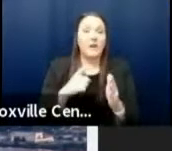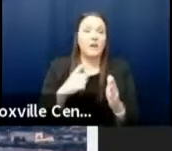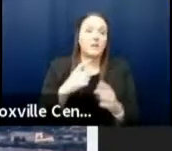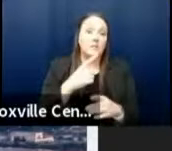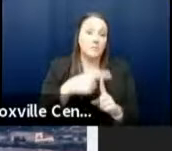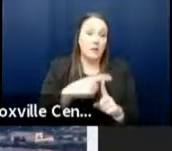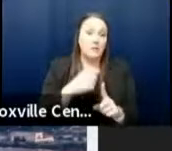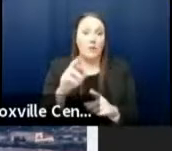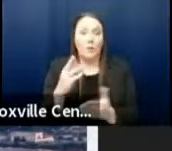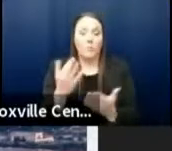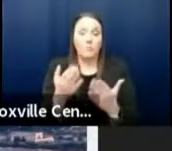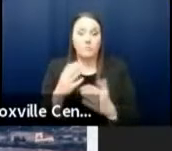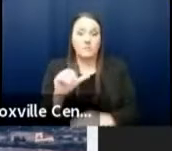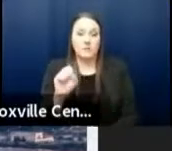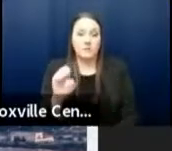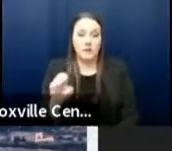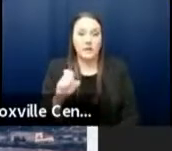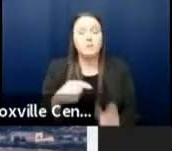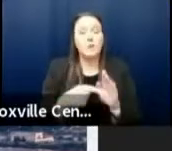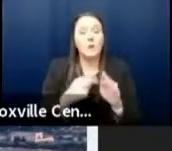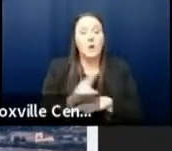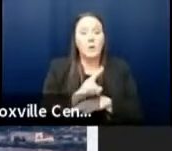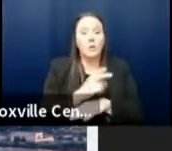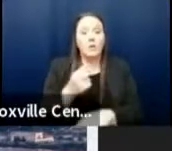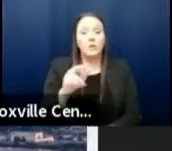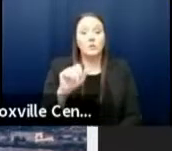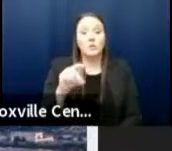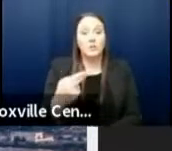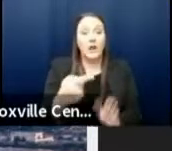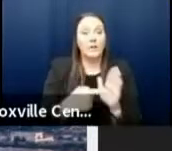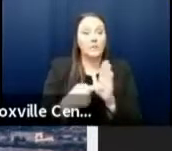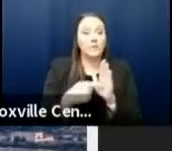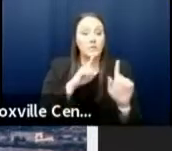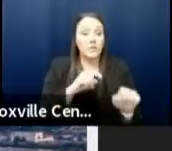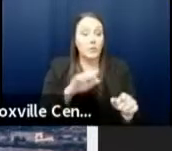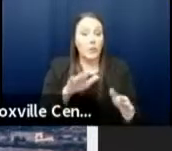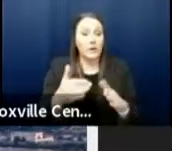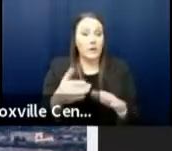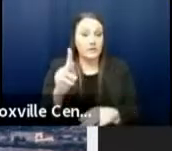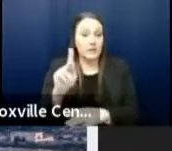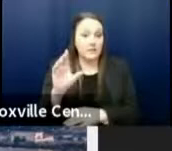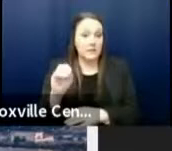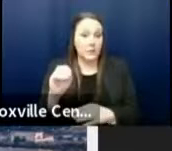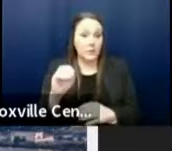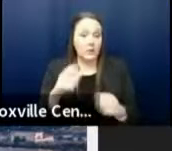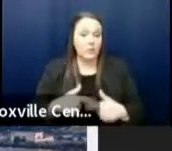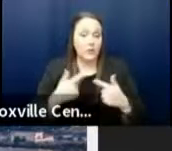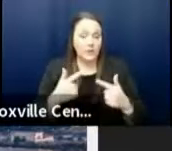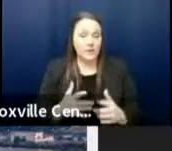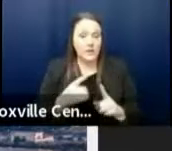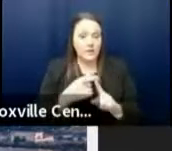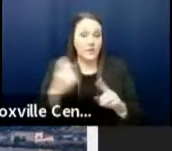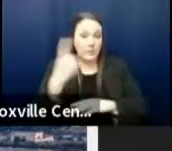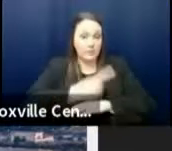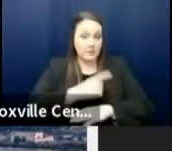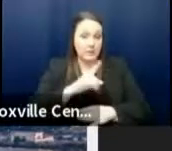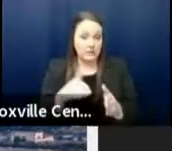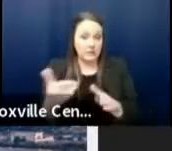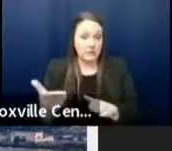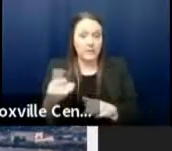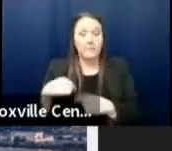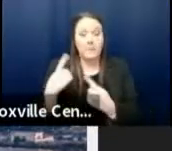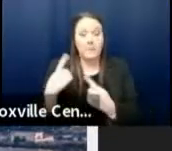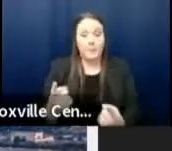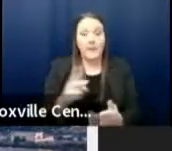cases. For this benchmark, we use a graph that shows reported deaths of Knox County resident by date of death. Over the past 2 weeks, we have seen